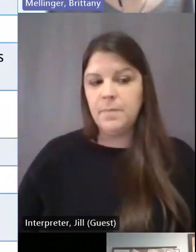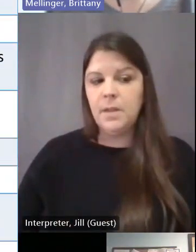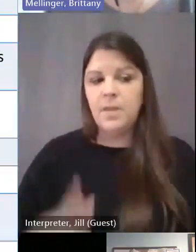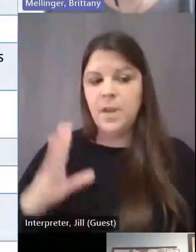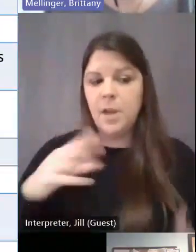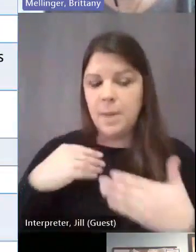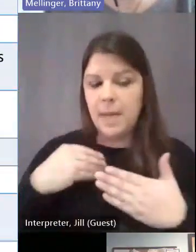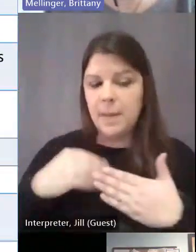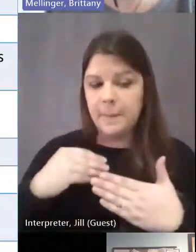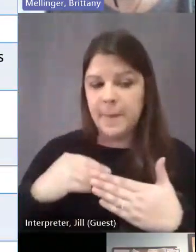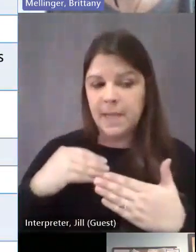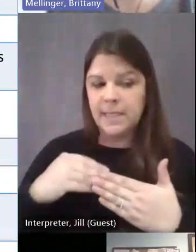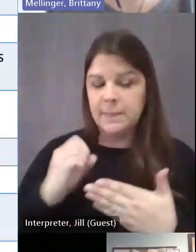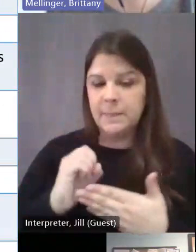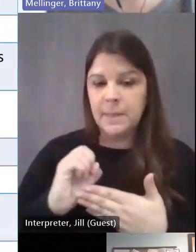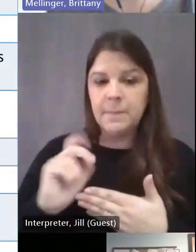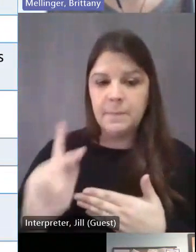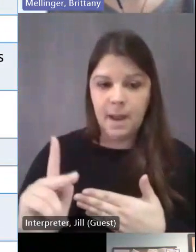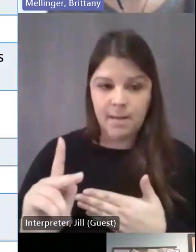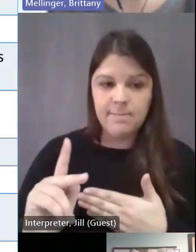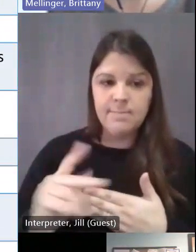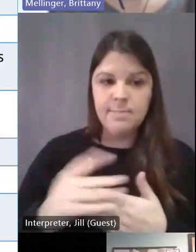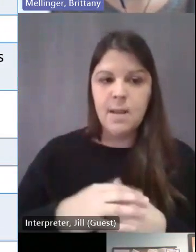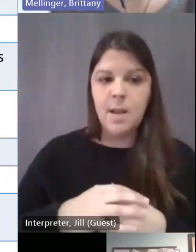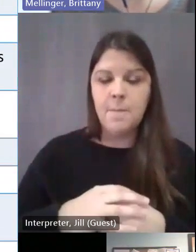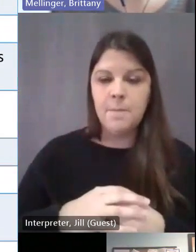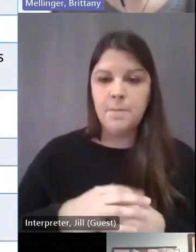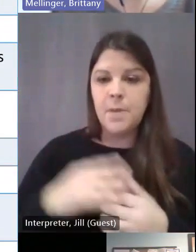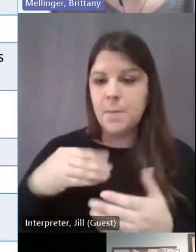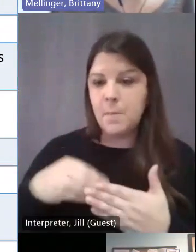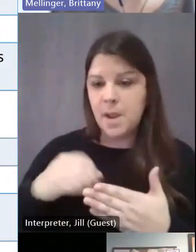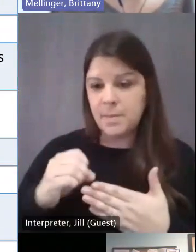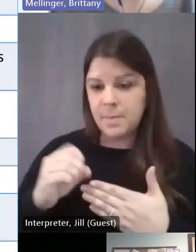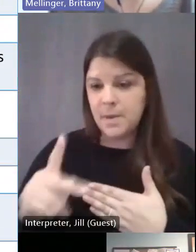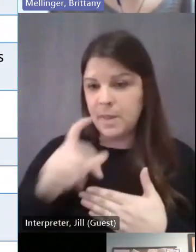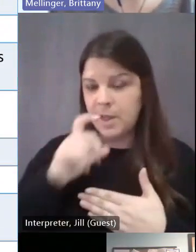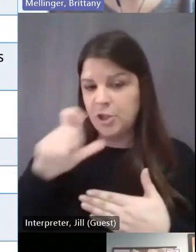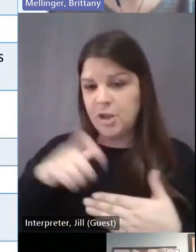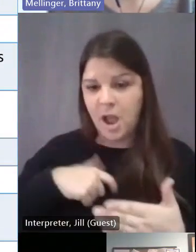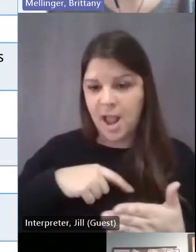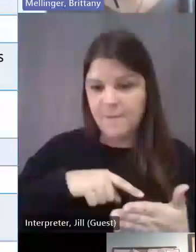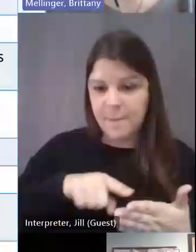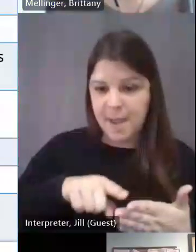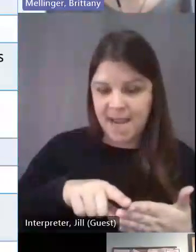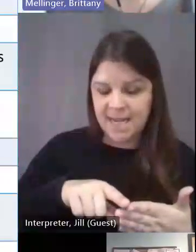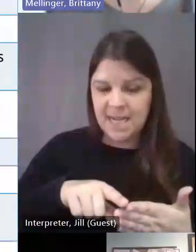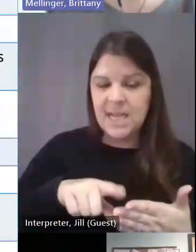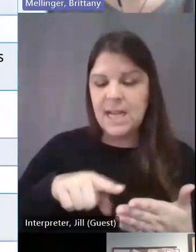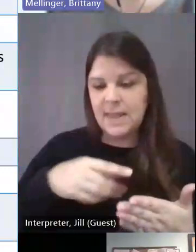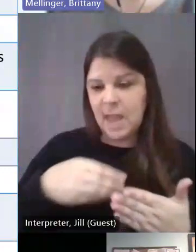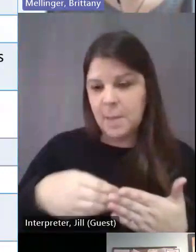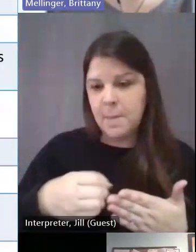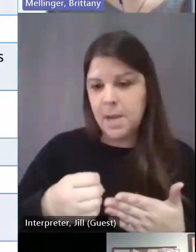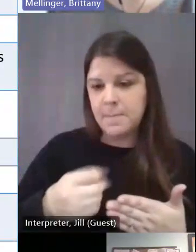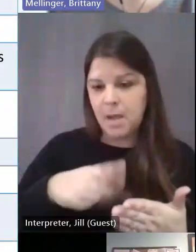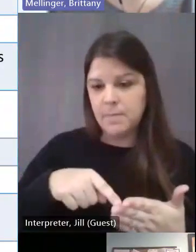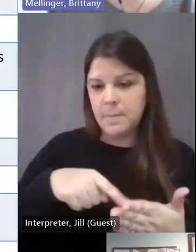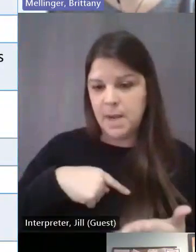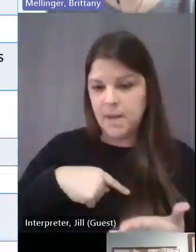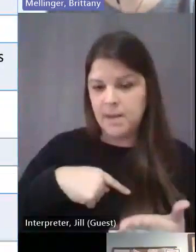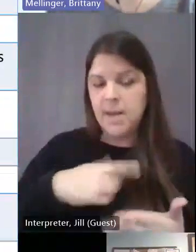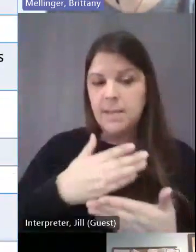of fees and out-of-pocket expenses. So the complainant's being reimbursed for costs that they shouldn't have to have paid. And then something that's